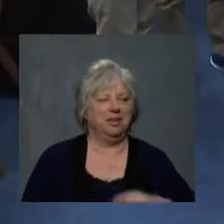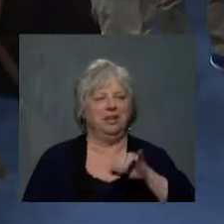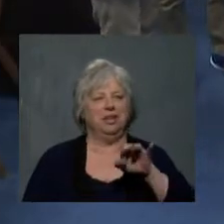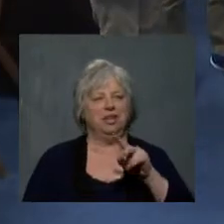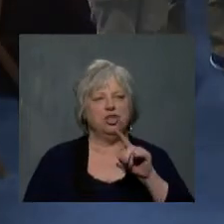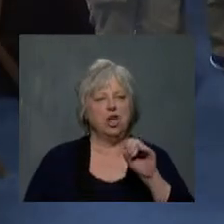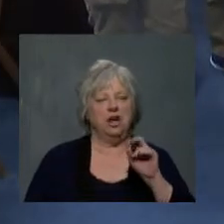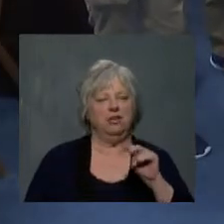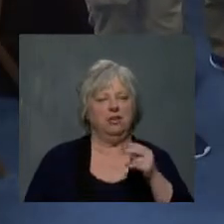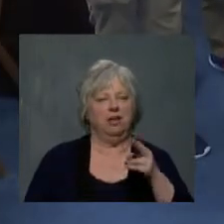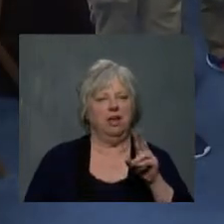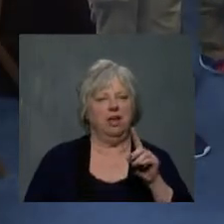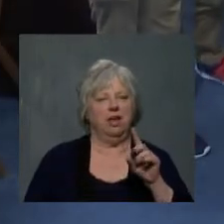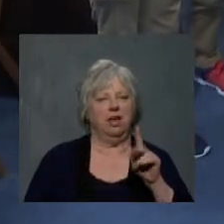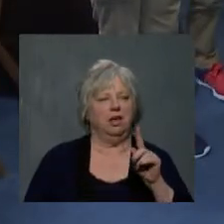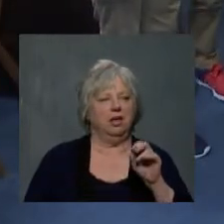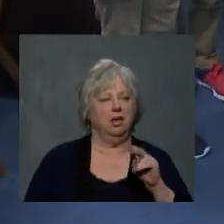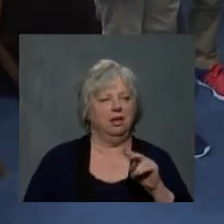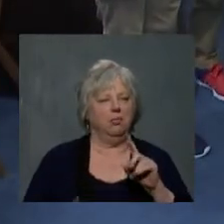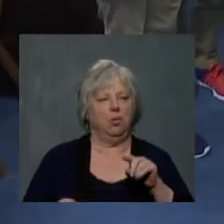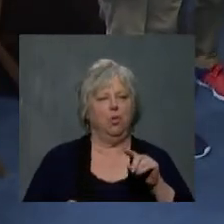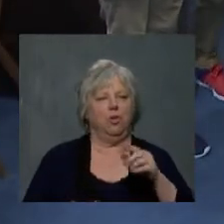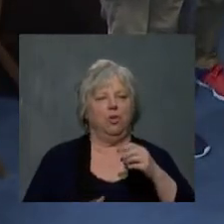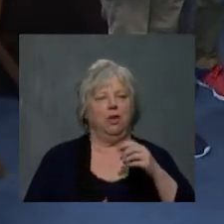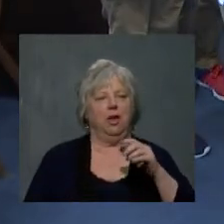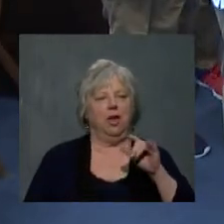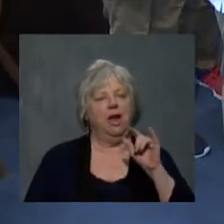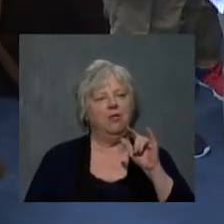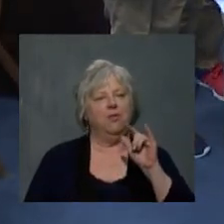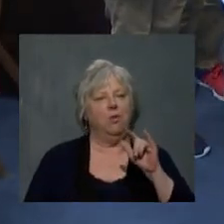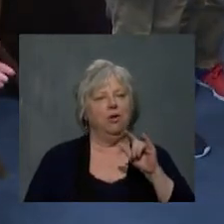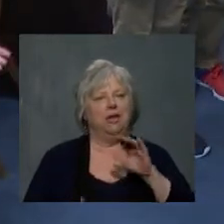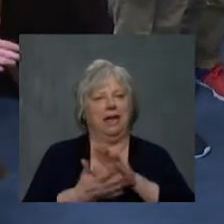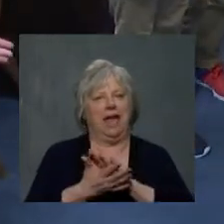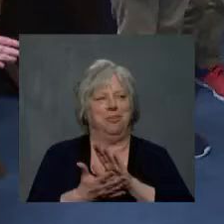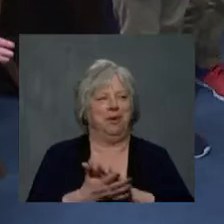Jackson Hudkins, and I'm a senior, and I'm going to the Air Force Academy.